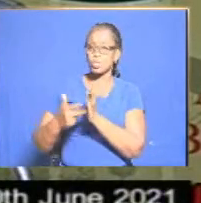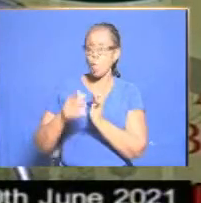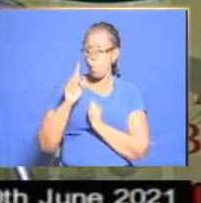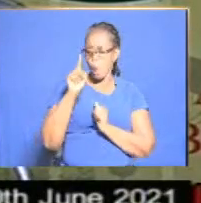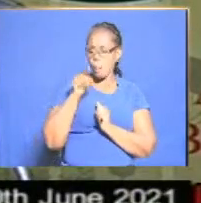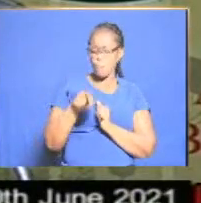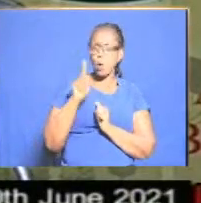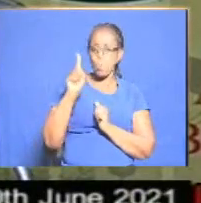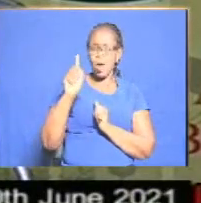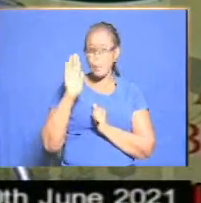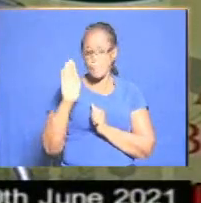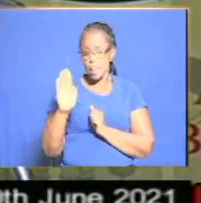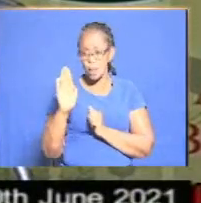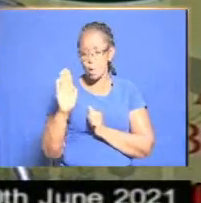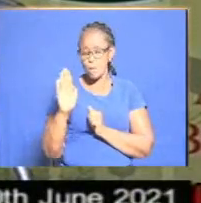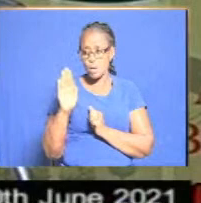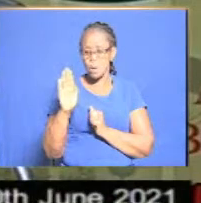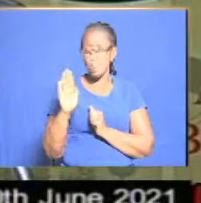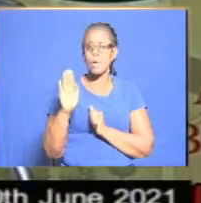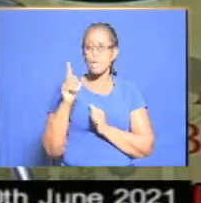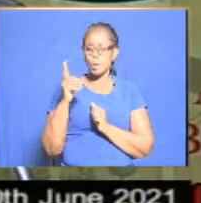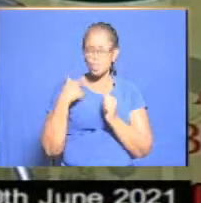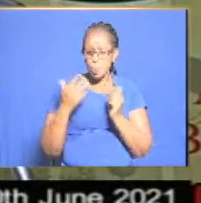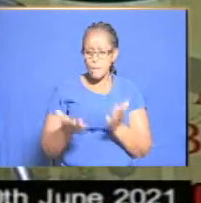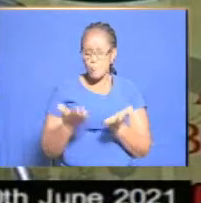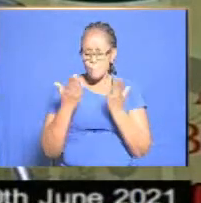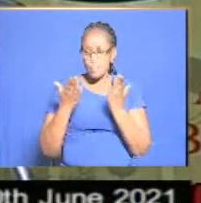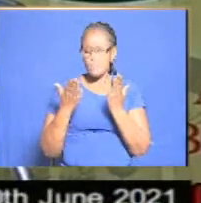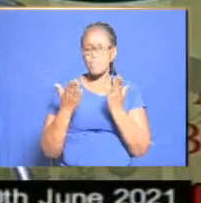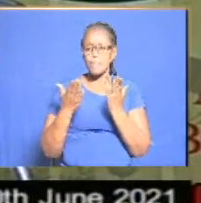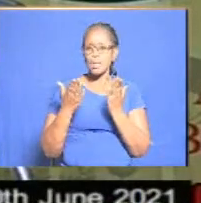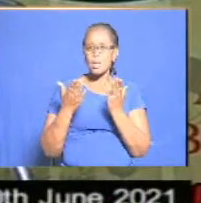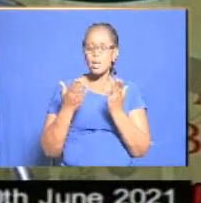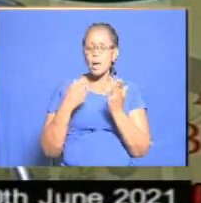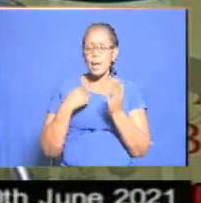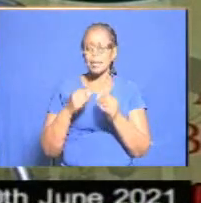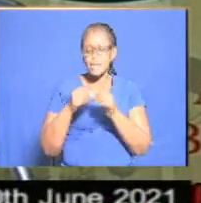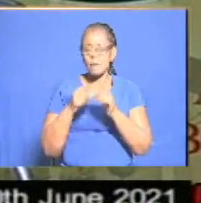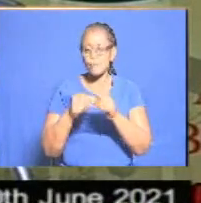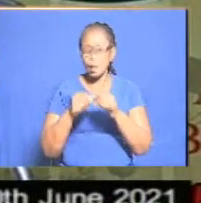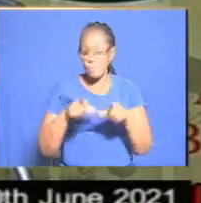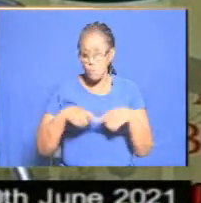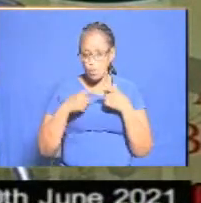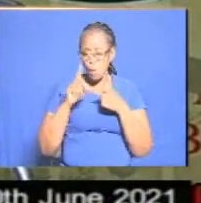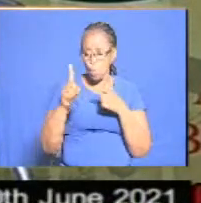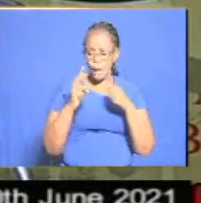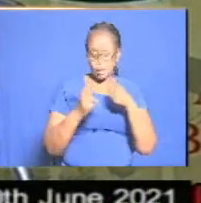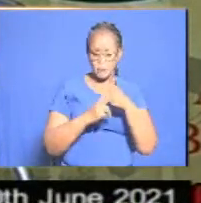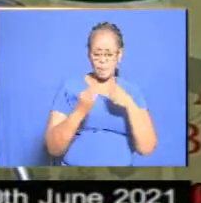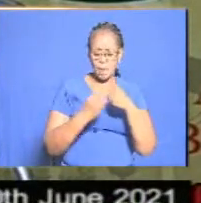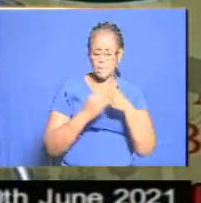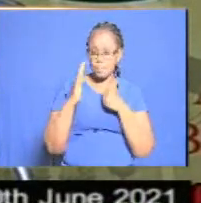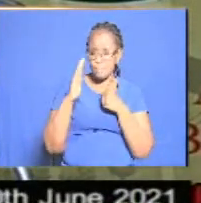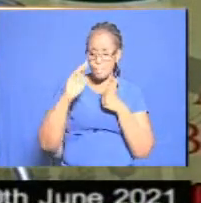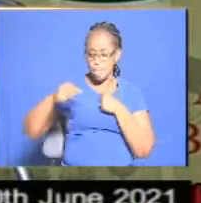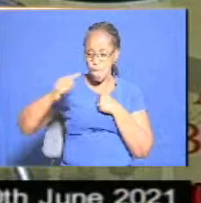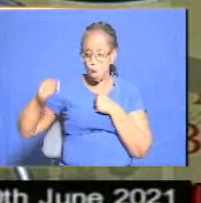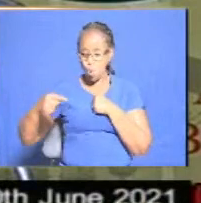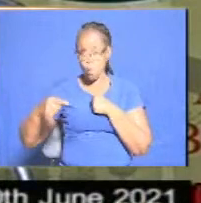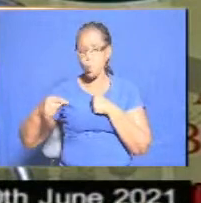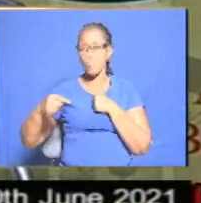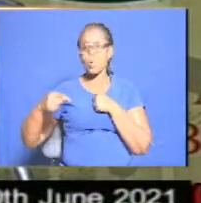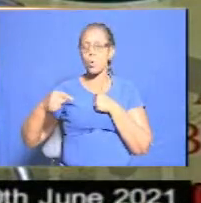billion to enhance drought resilience and sustainable livelihood, Kenya shilling 178 million